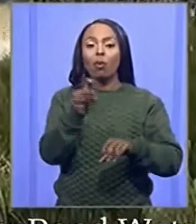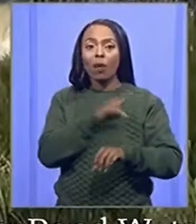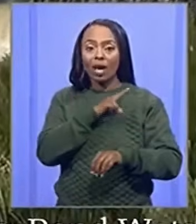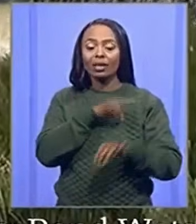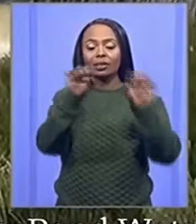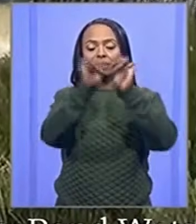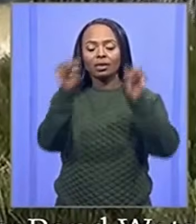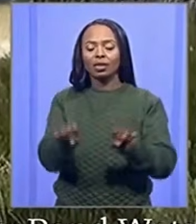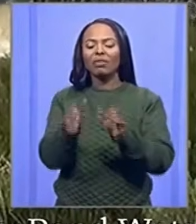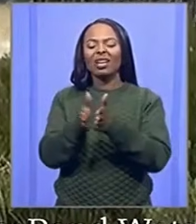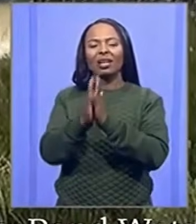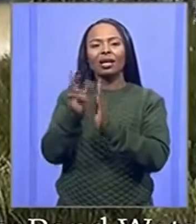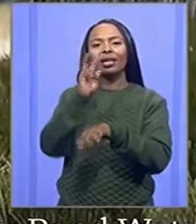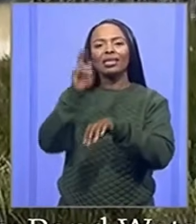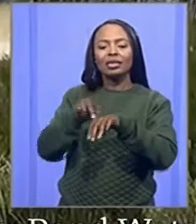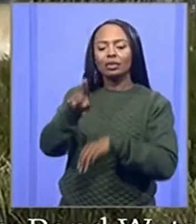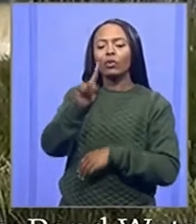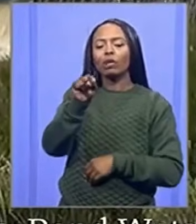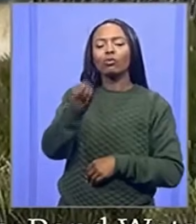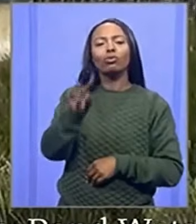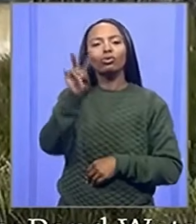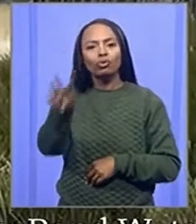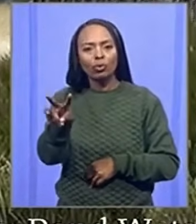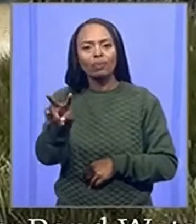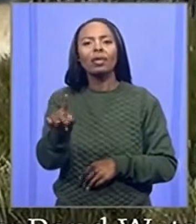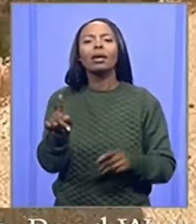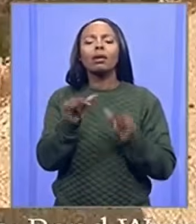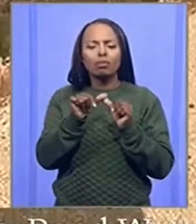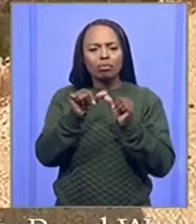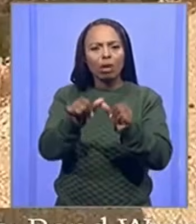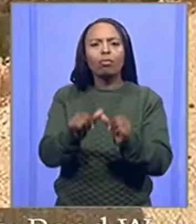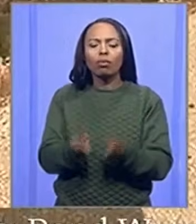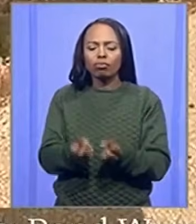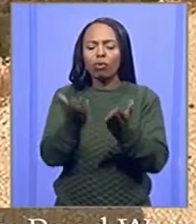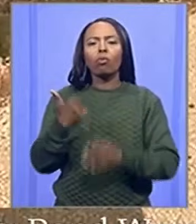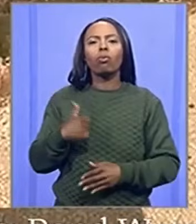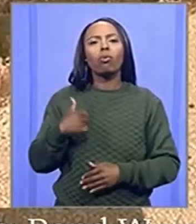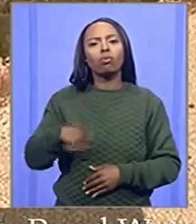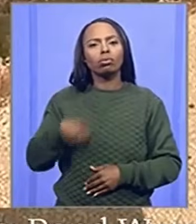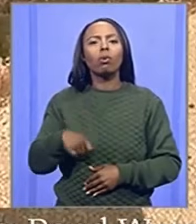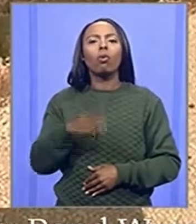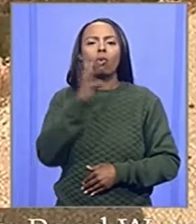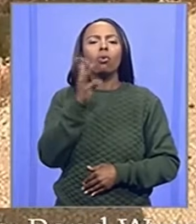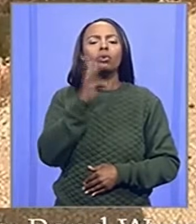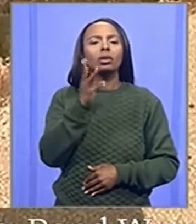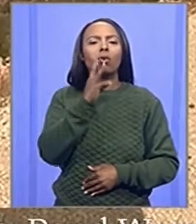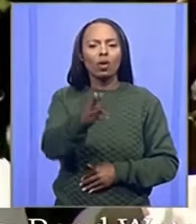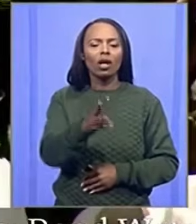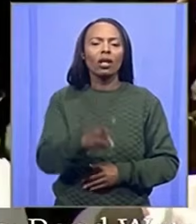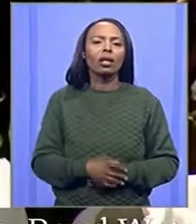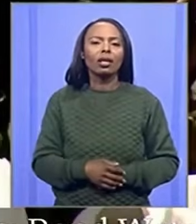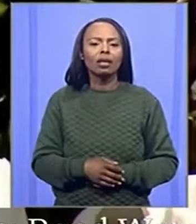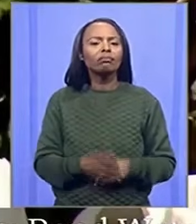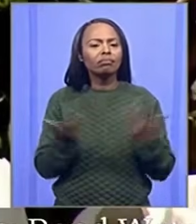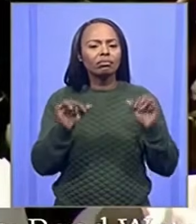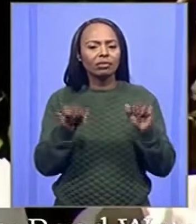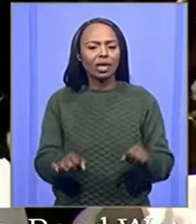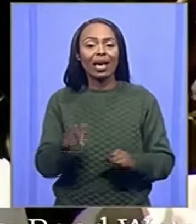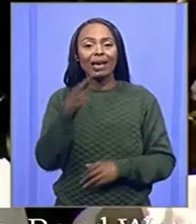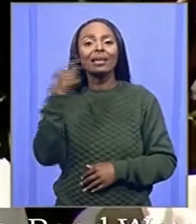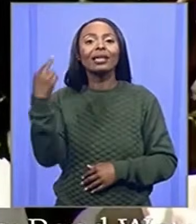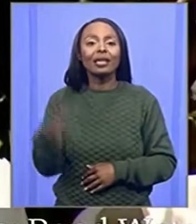So we are and will continue to provide our municipalities with water. Numbers don't lie. The reality of it is